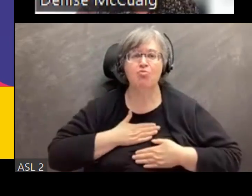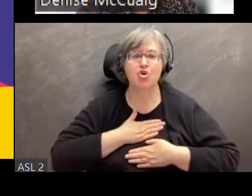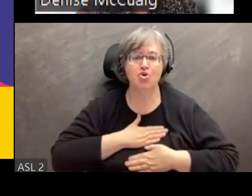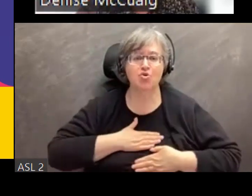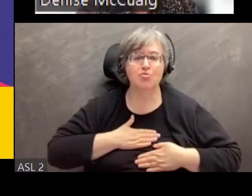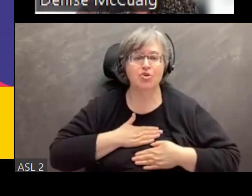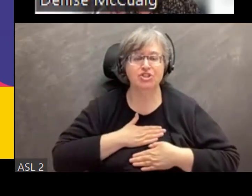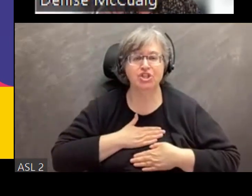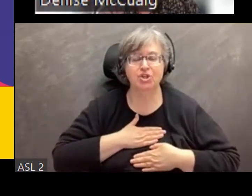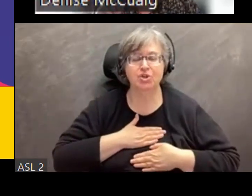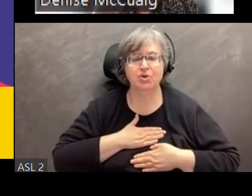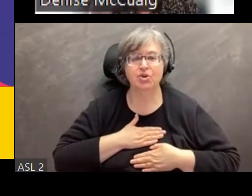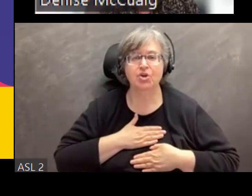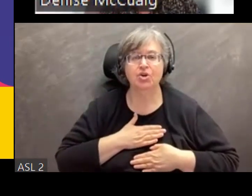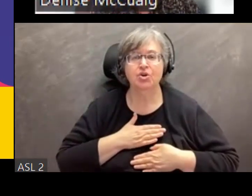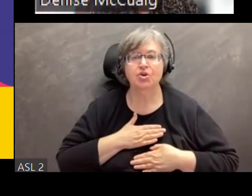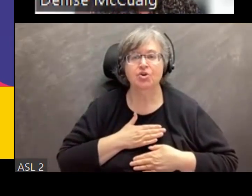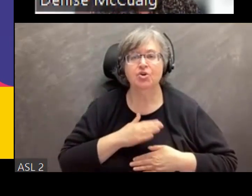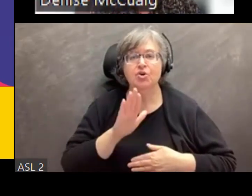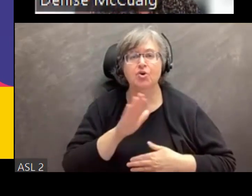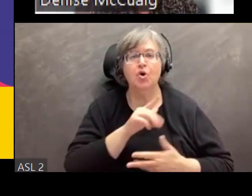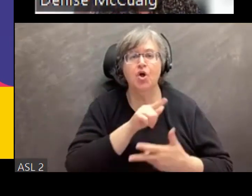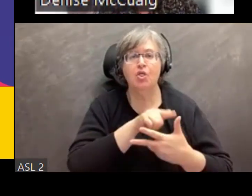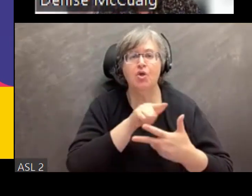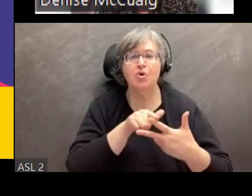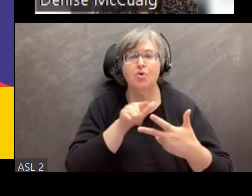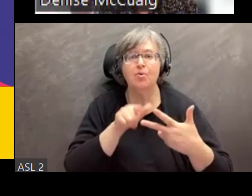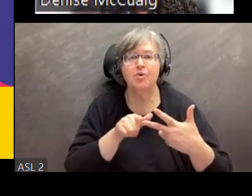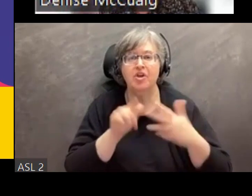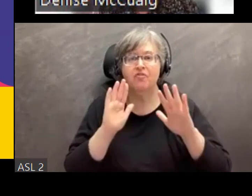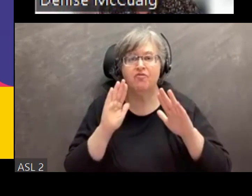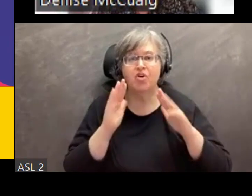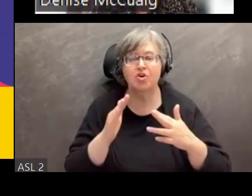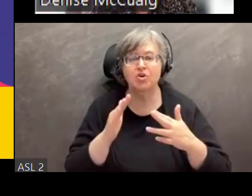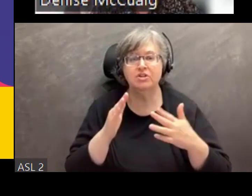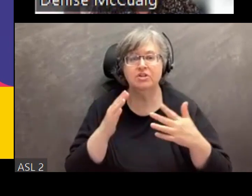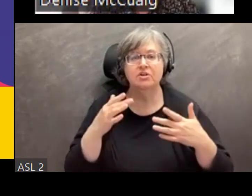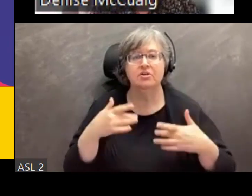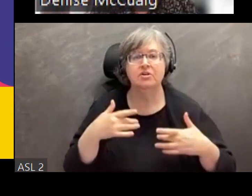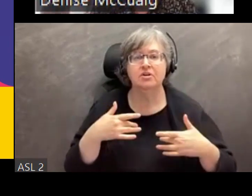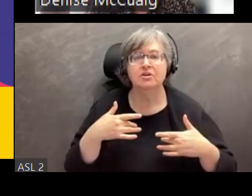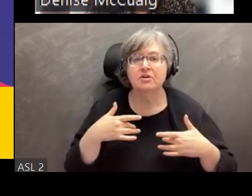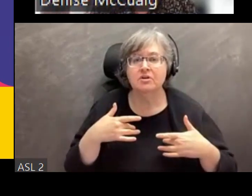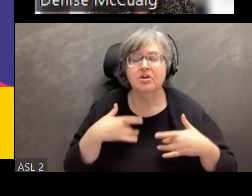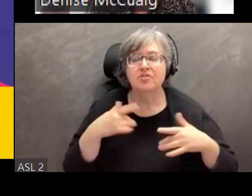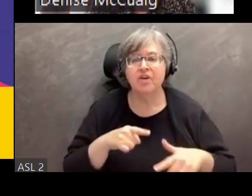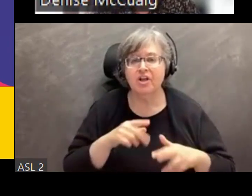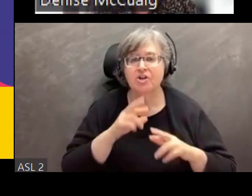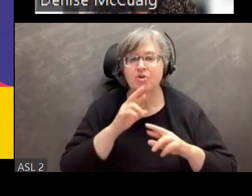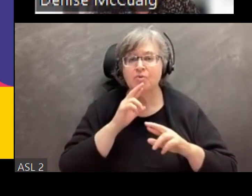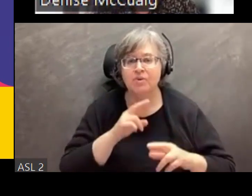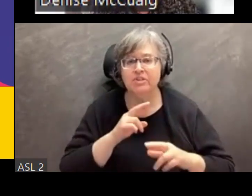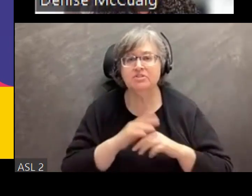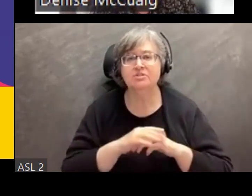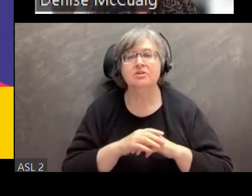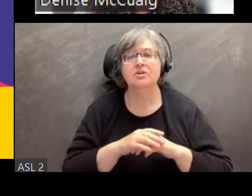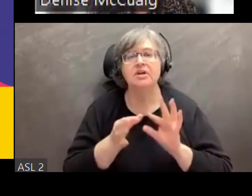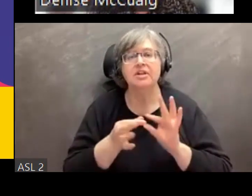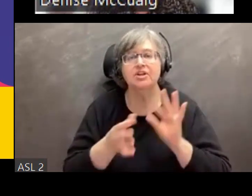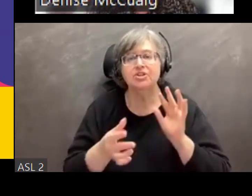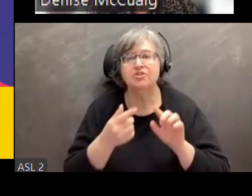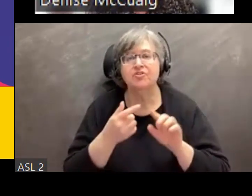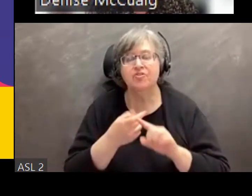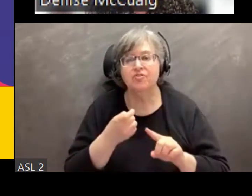I appreciated your 3 pieces of focus: event and response,